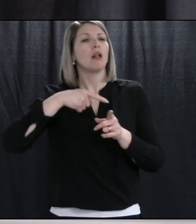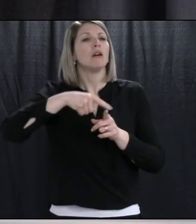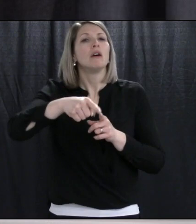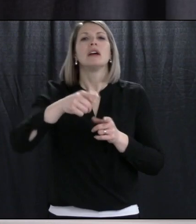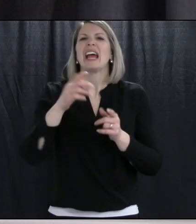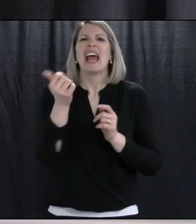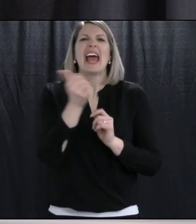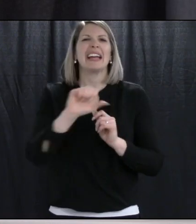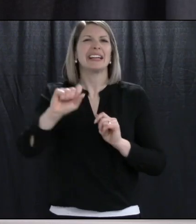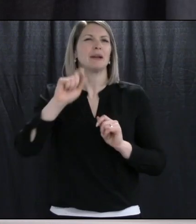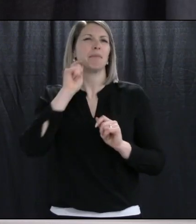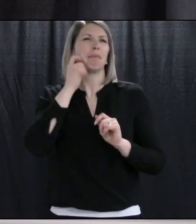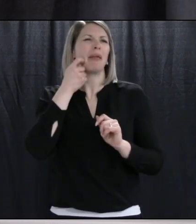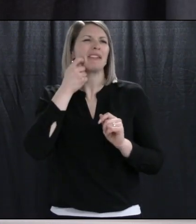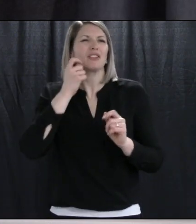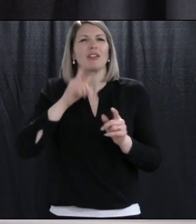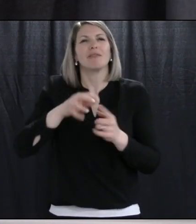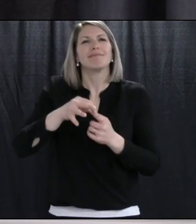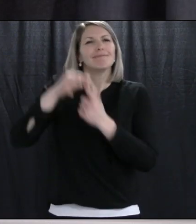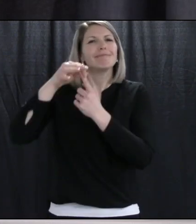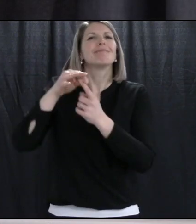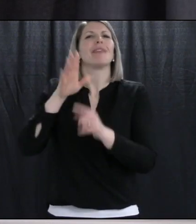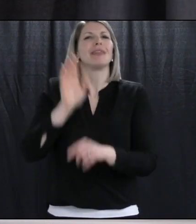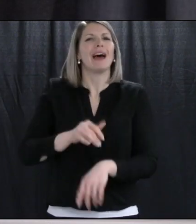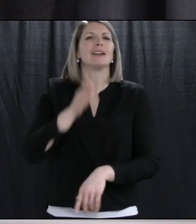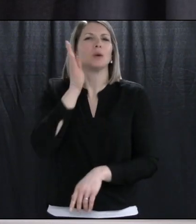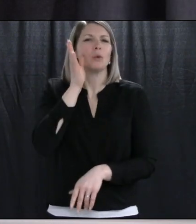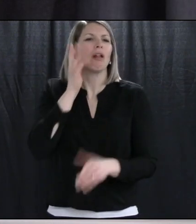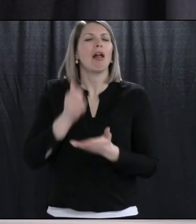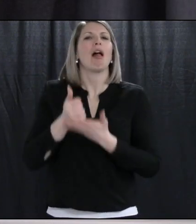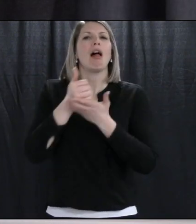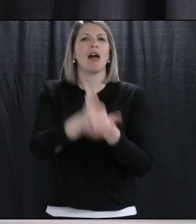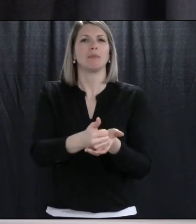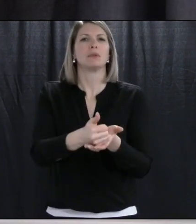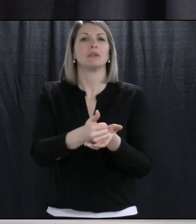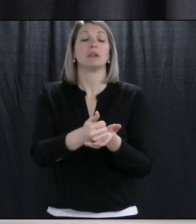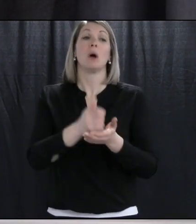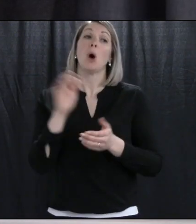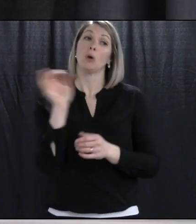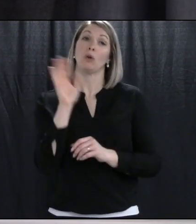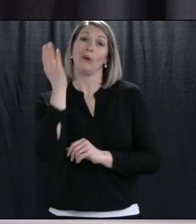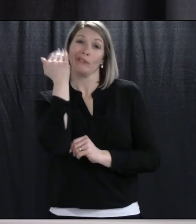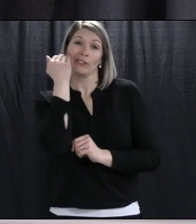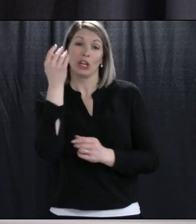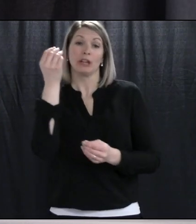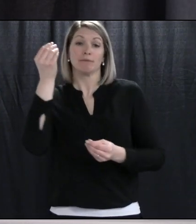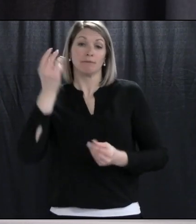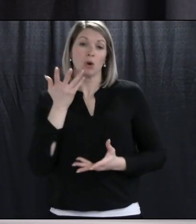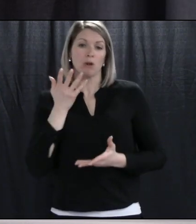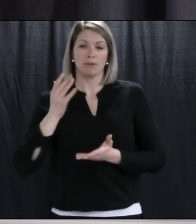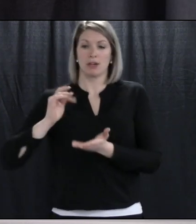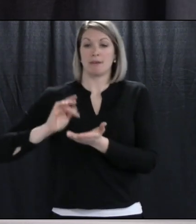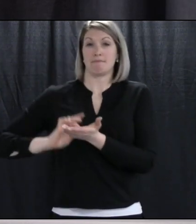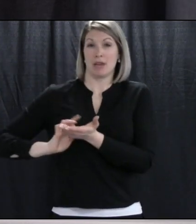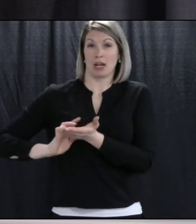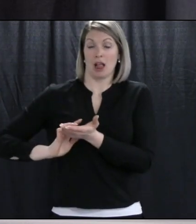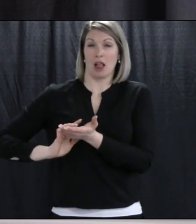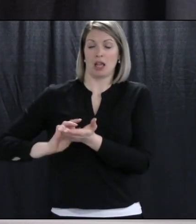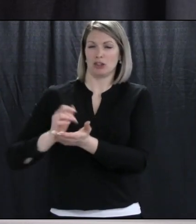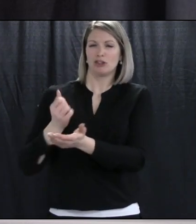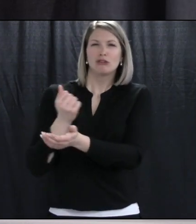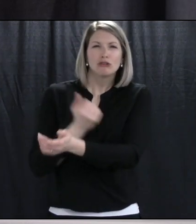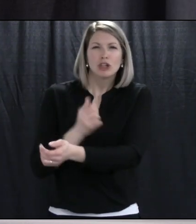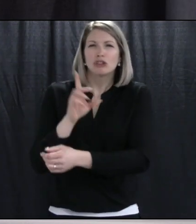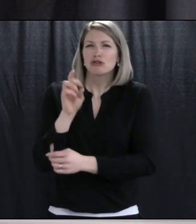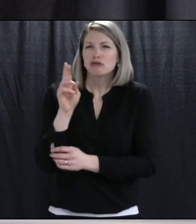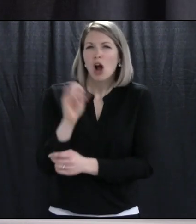virtual care platform. We've heard concerns over drug supply and pharmacies, and we are aware from our contact with